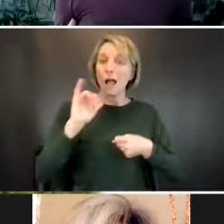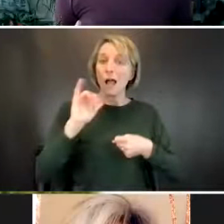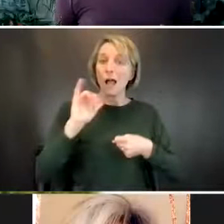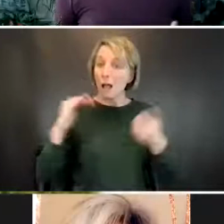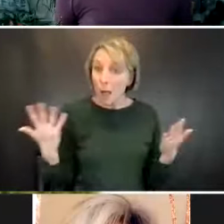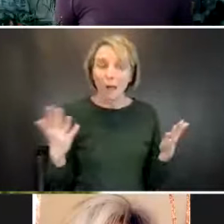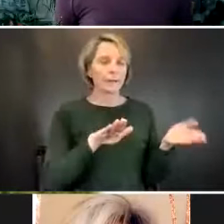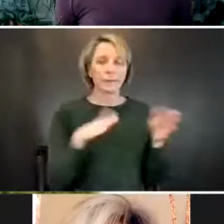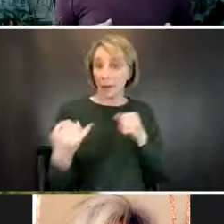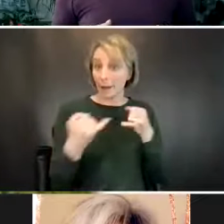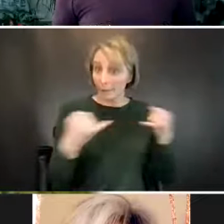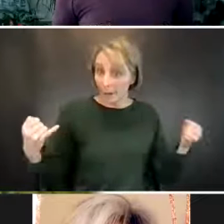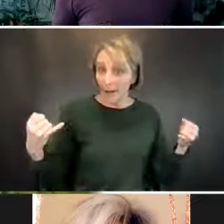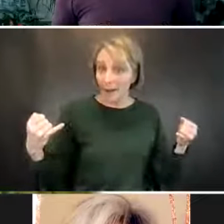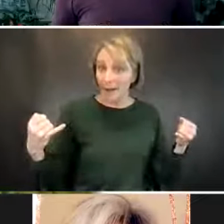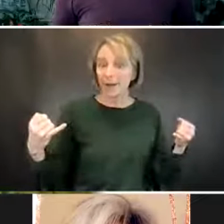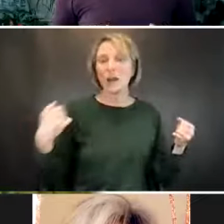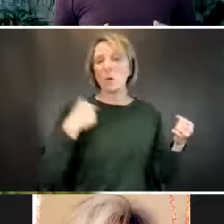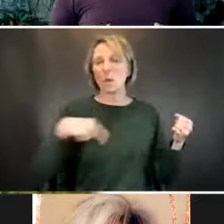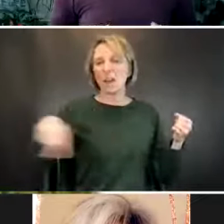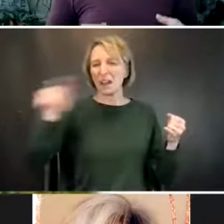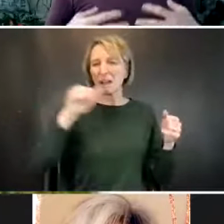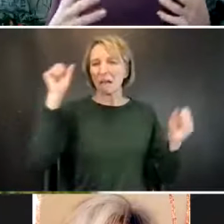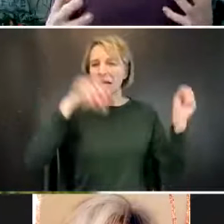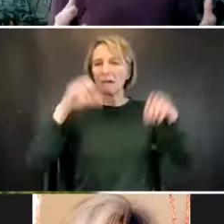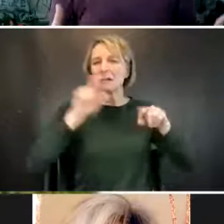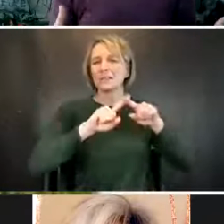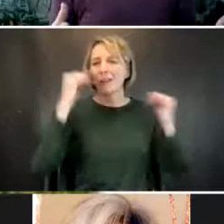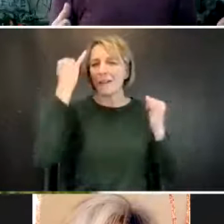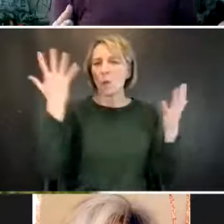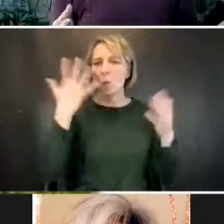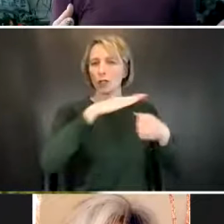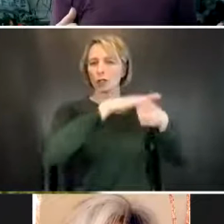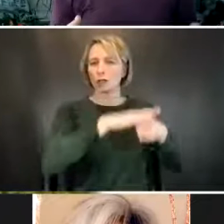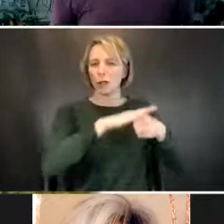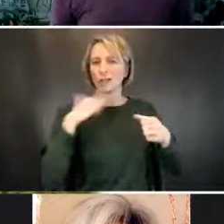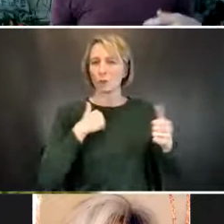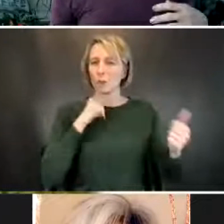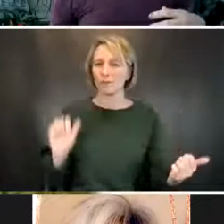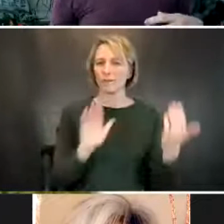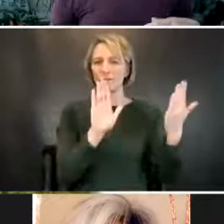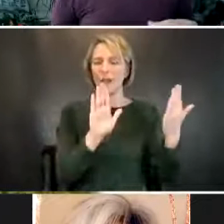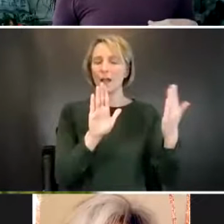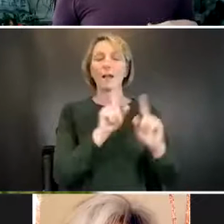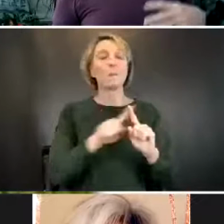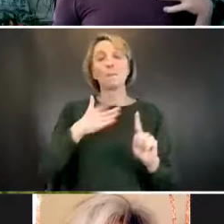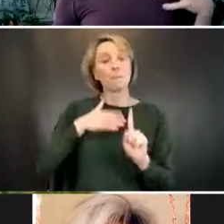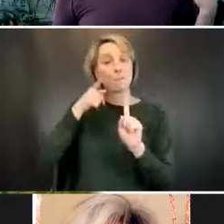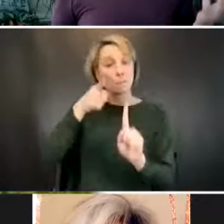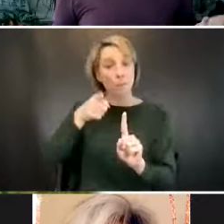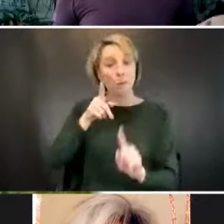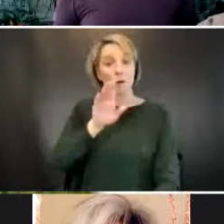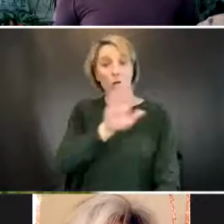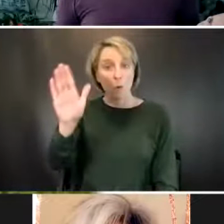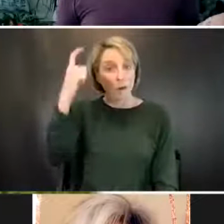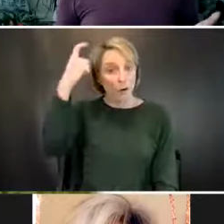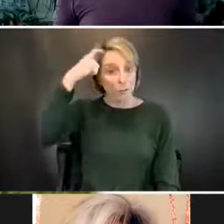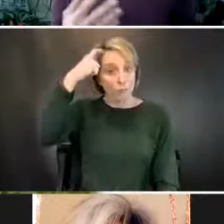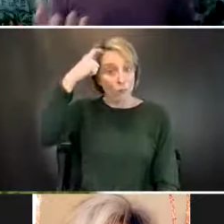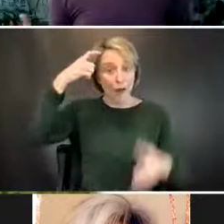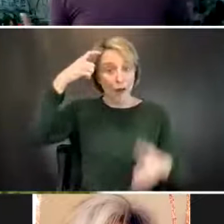face. But the brain doesn't know the difference between a perceived